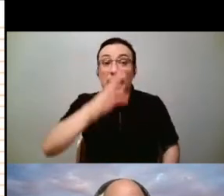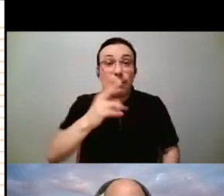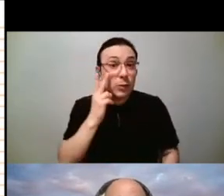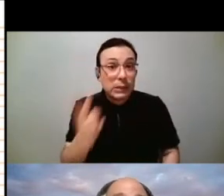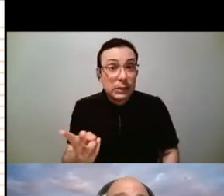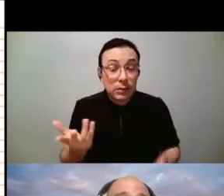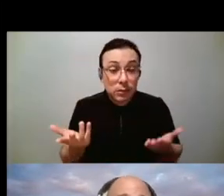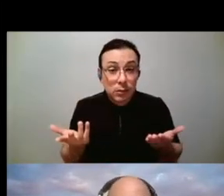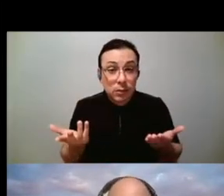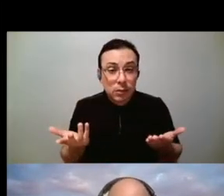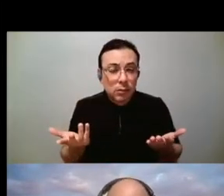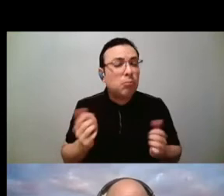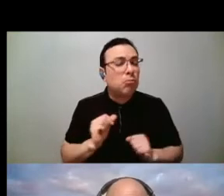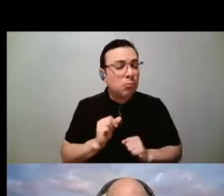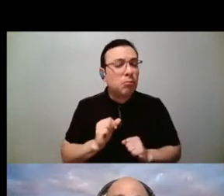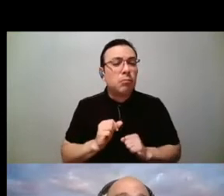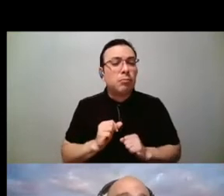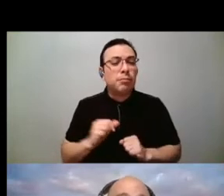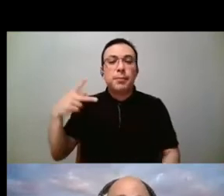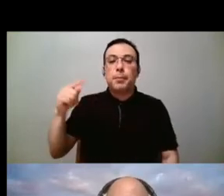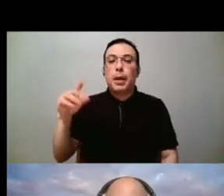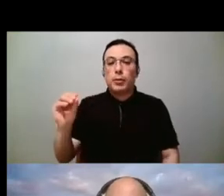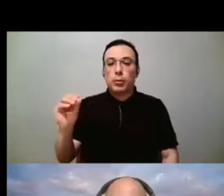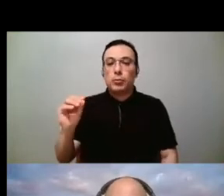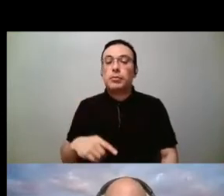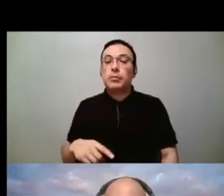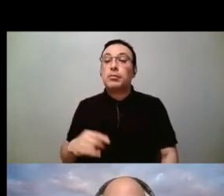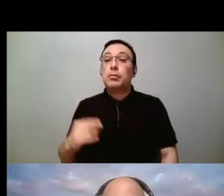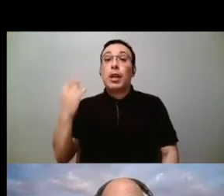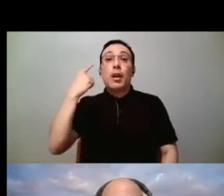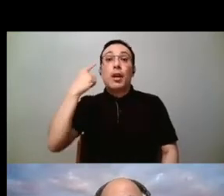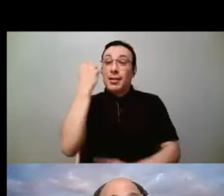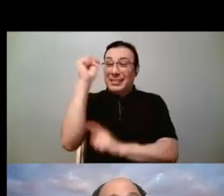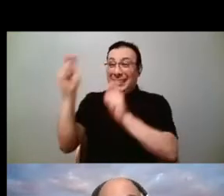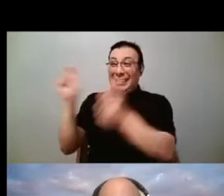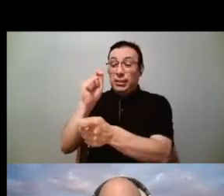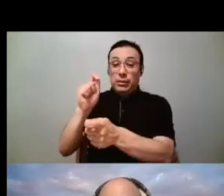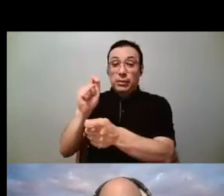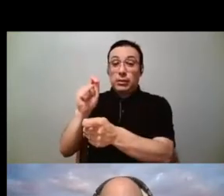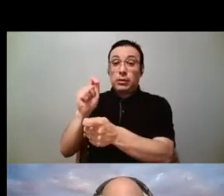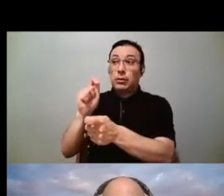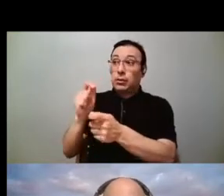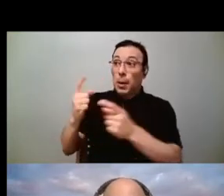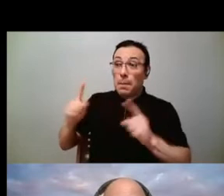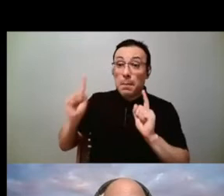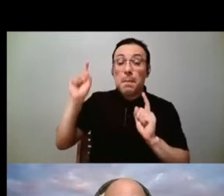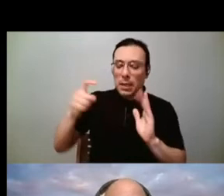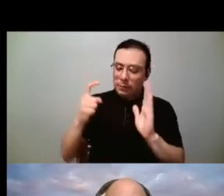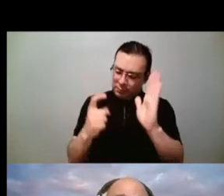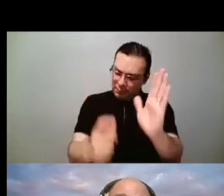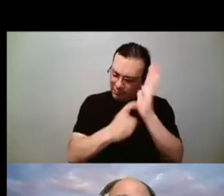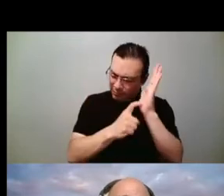Something that is clear is that for an uprising to succeed, demands for better must be taken up at multiple levels,